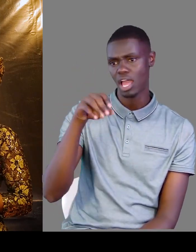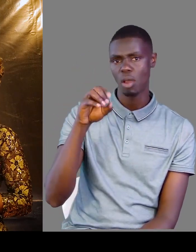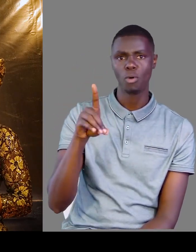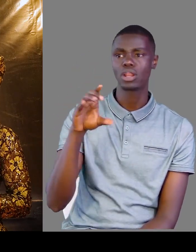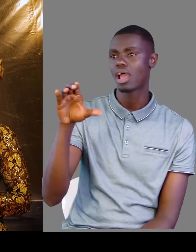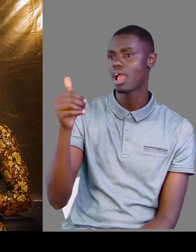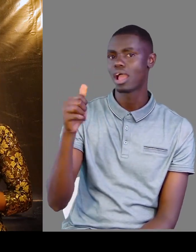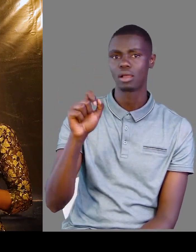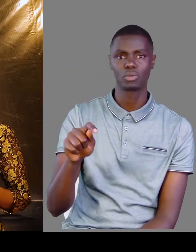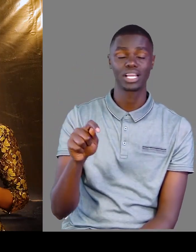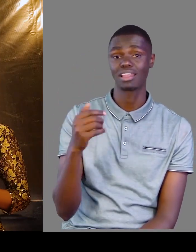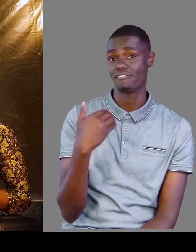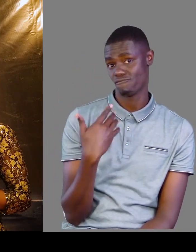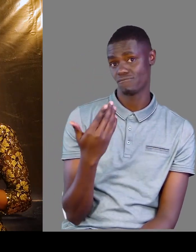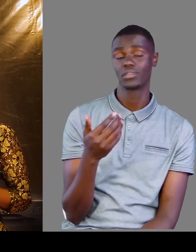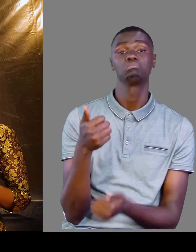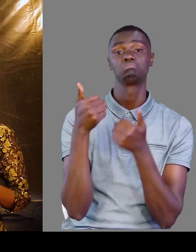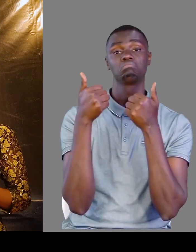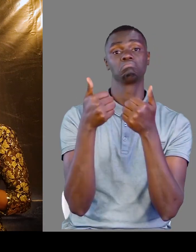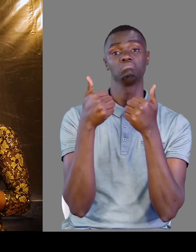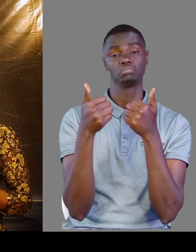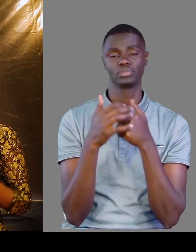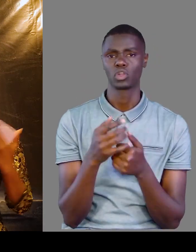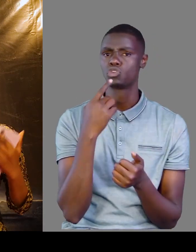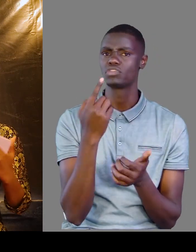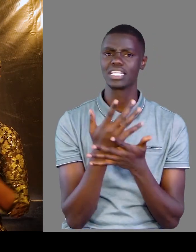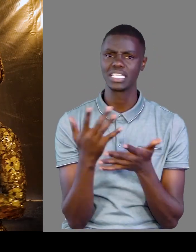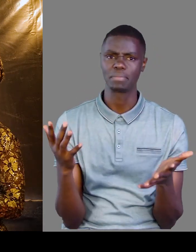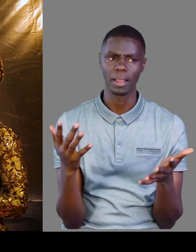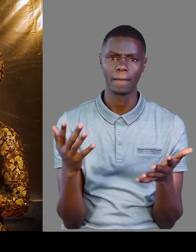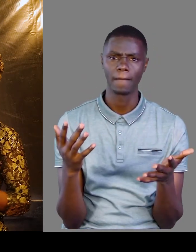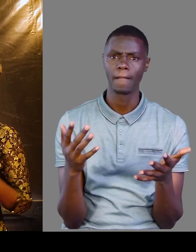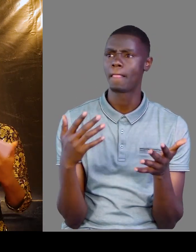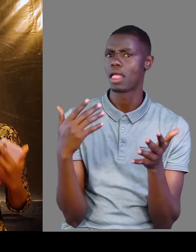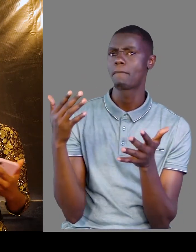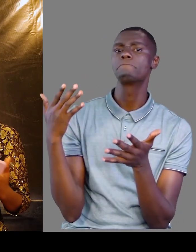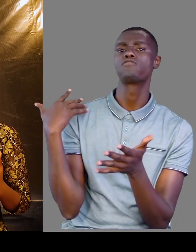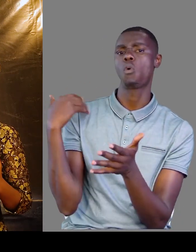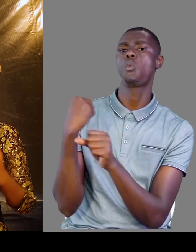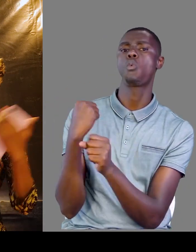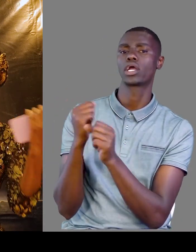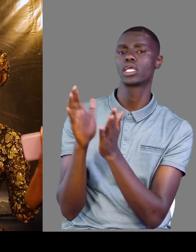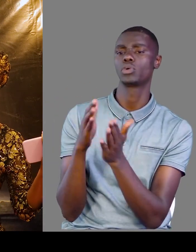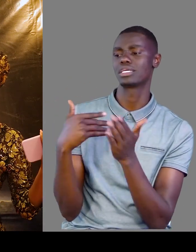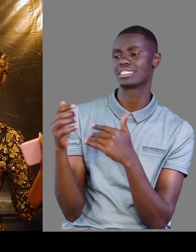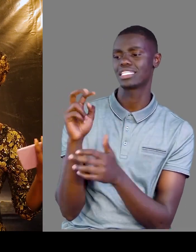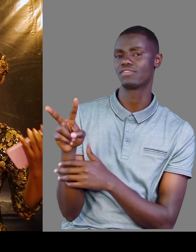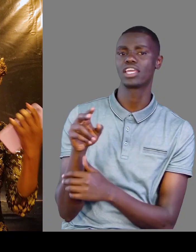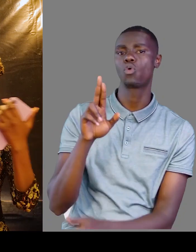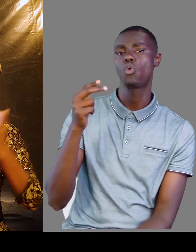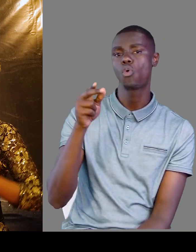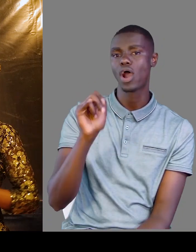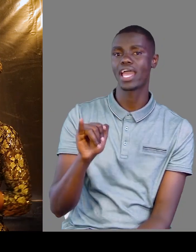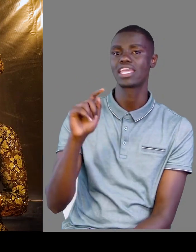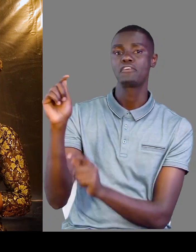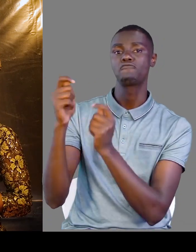to see you guys. Yeah. Yes. It's very important. You mentioned something of working with Science TV, Uhai Fest, Talanta Mtaani Inclusive, and now